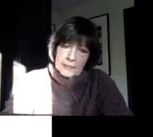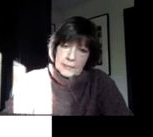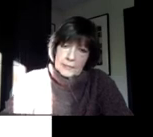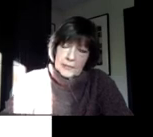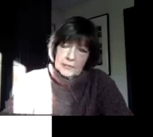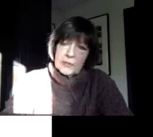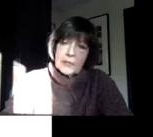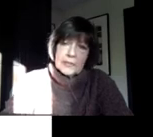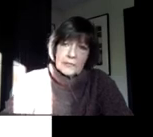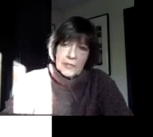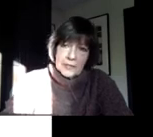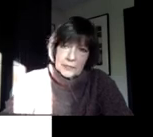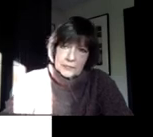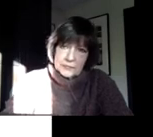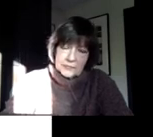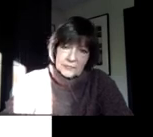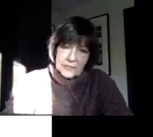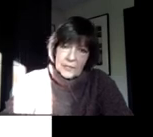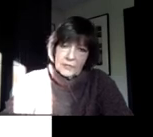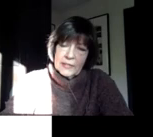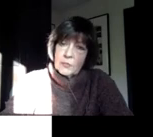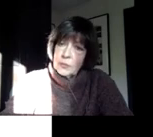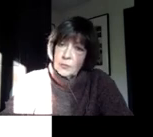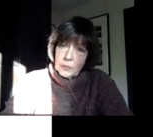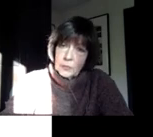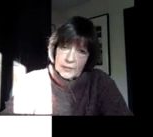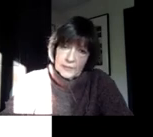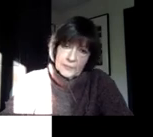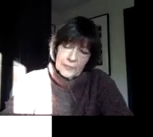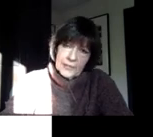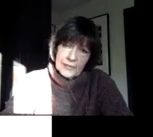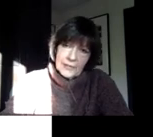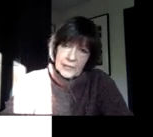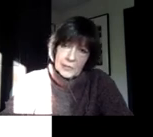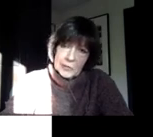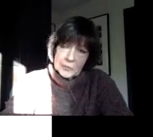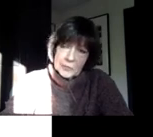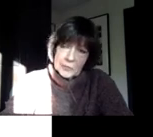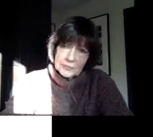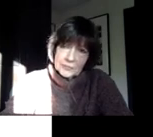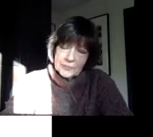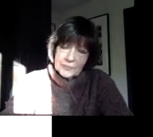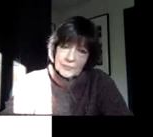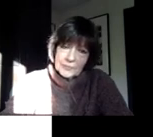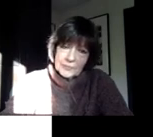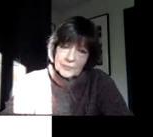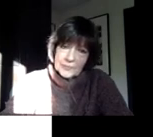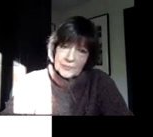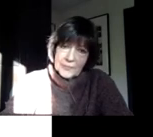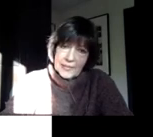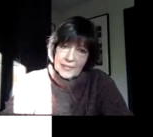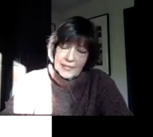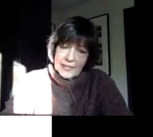My beloved grandfather survived World War I as a sailor.